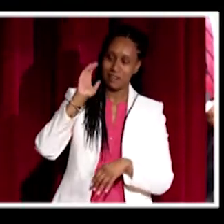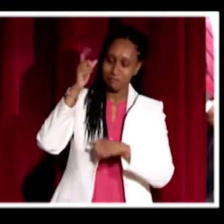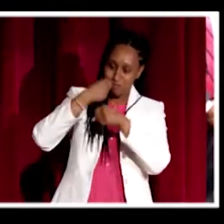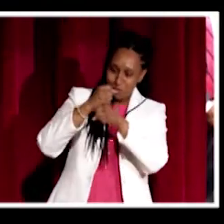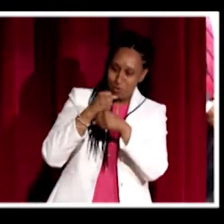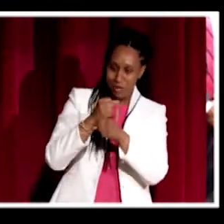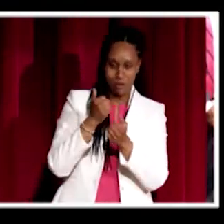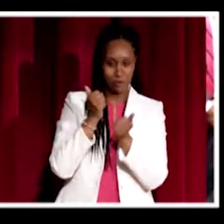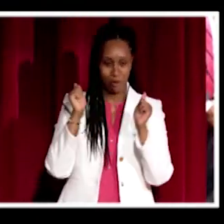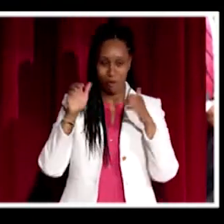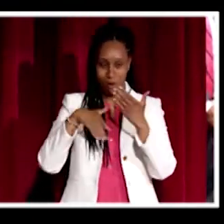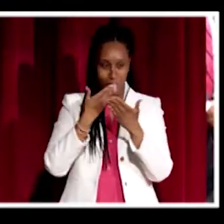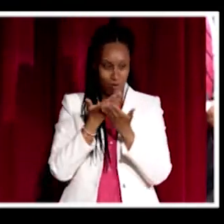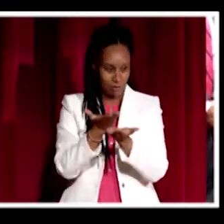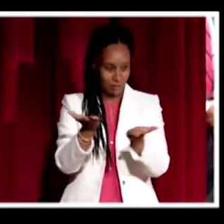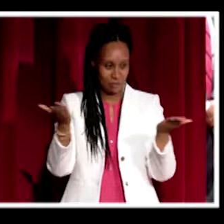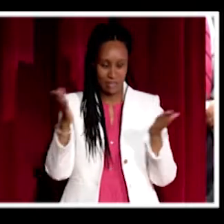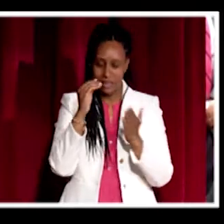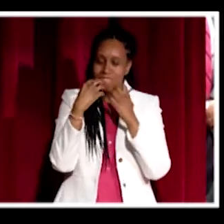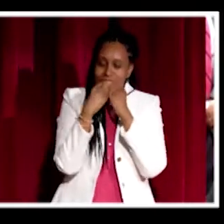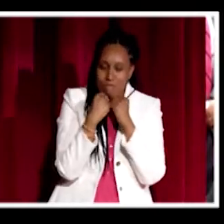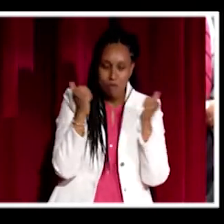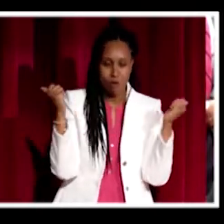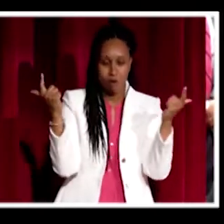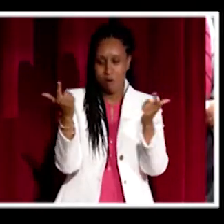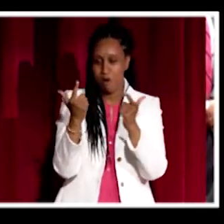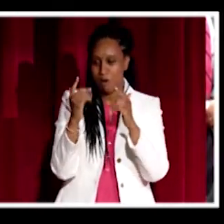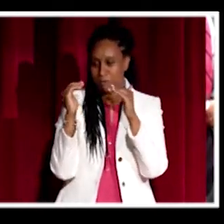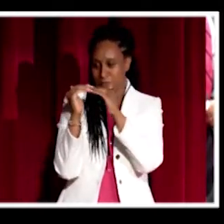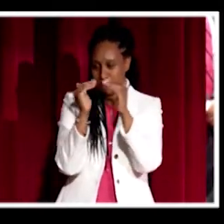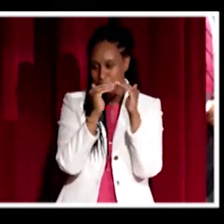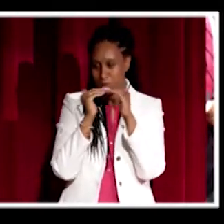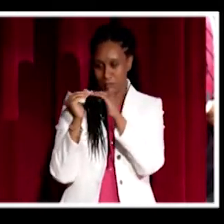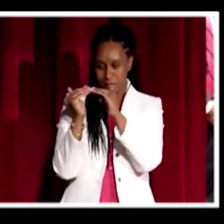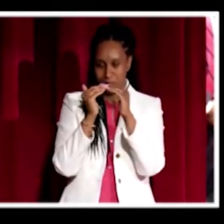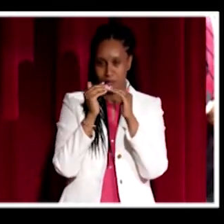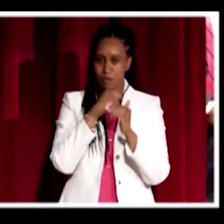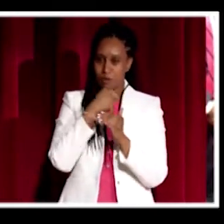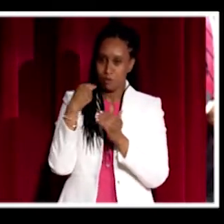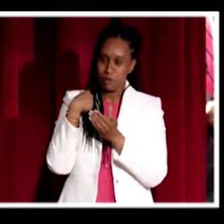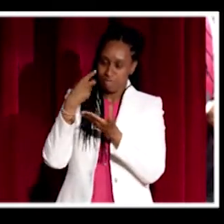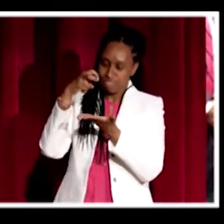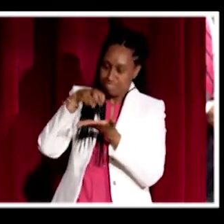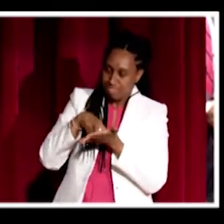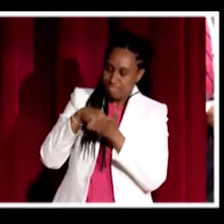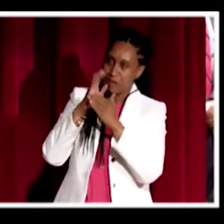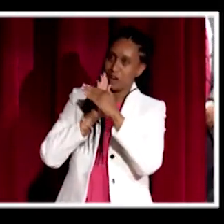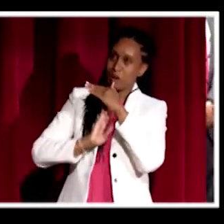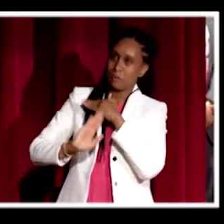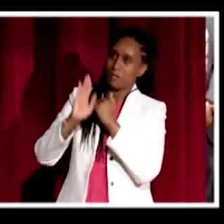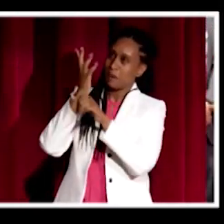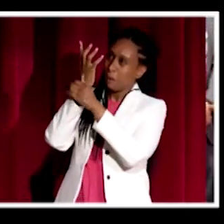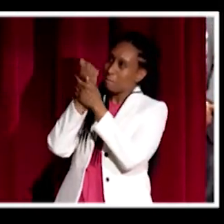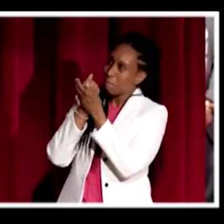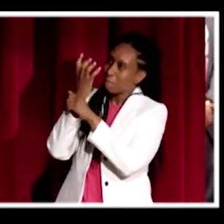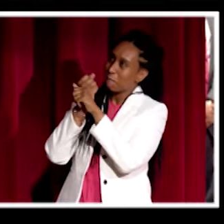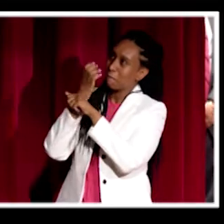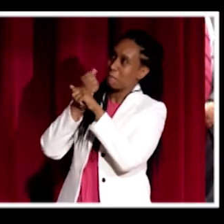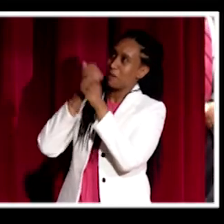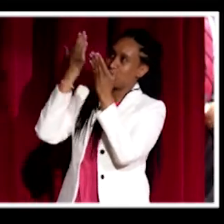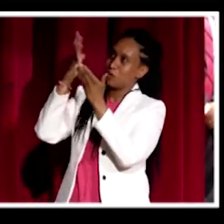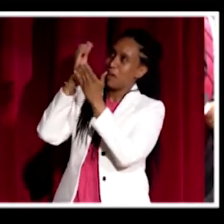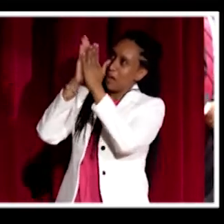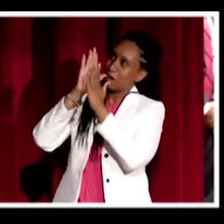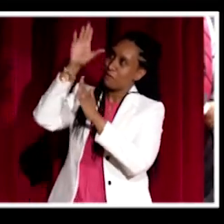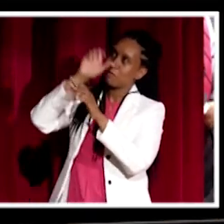created us all and cares about us all equally. We stand and humbly beseech your divine providence and invoke